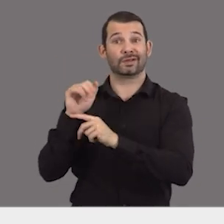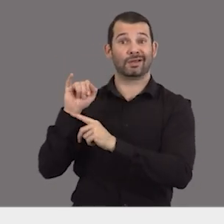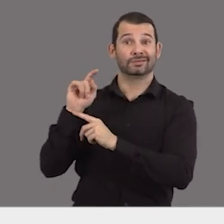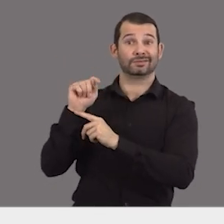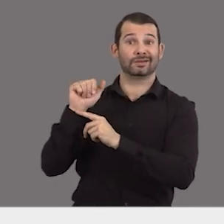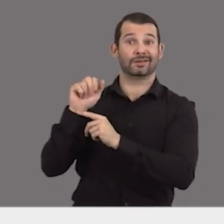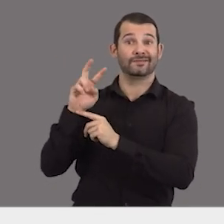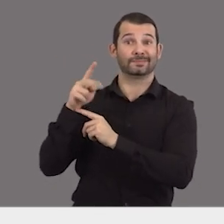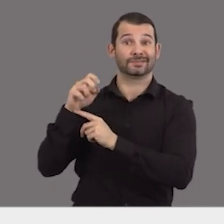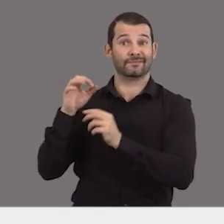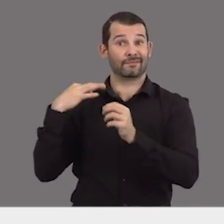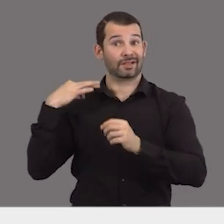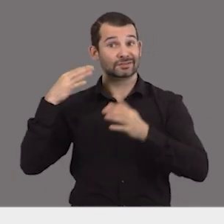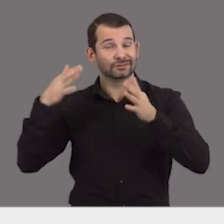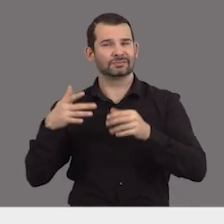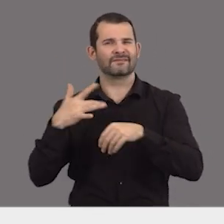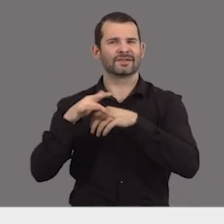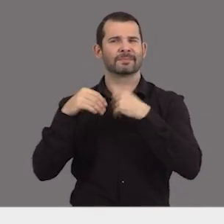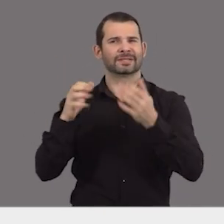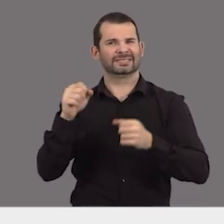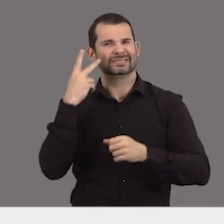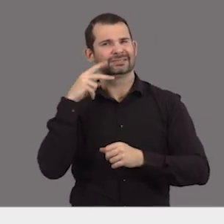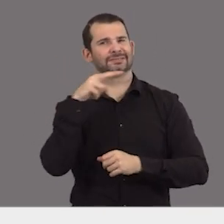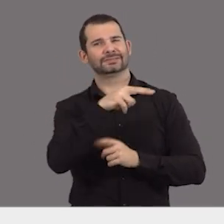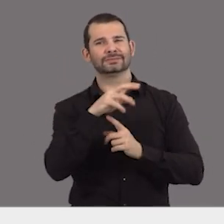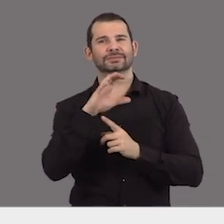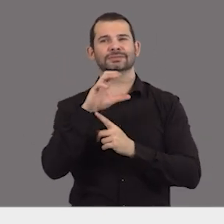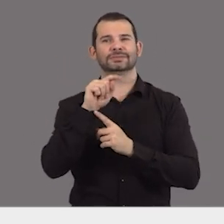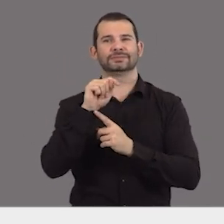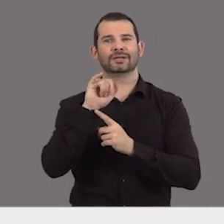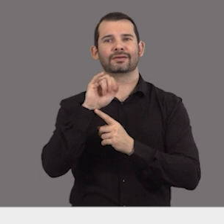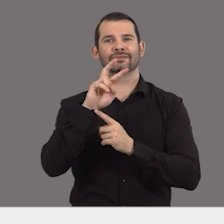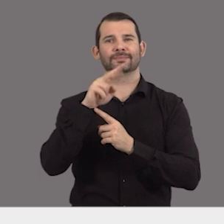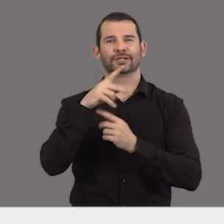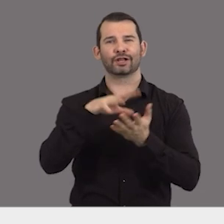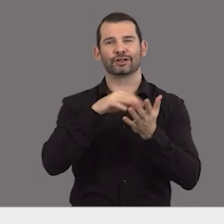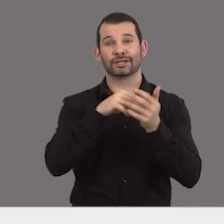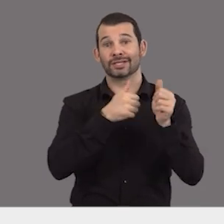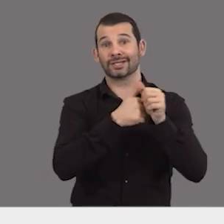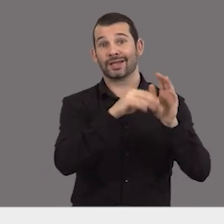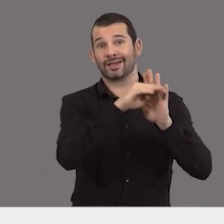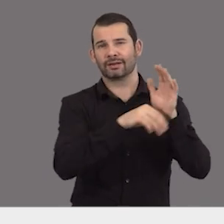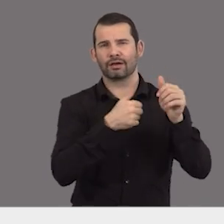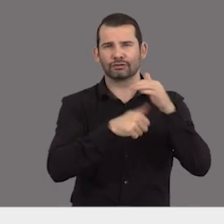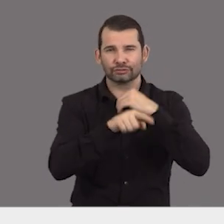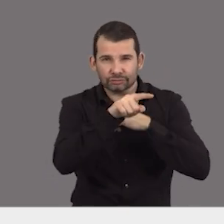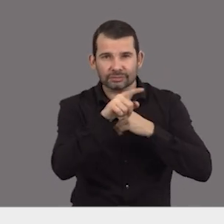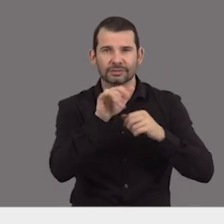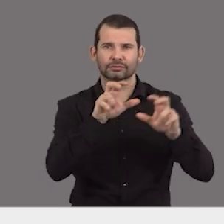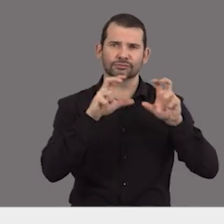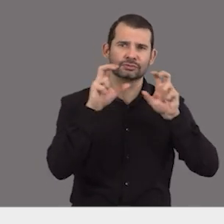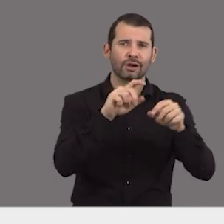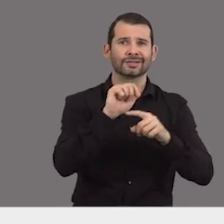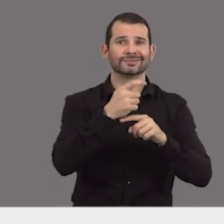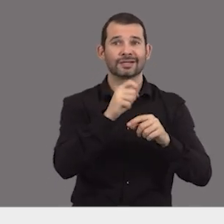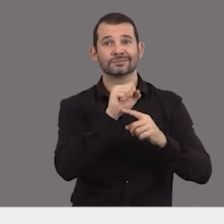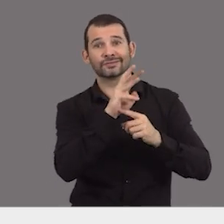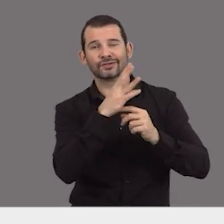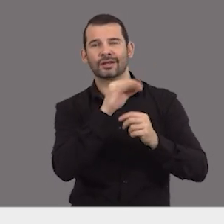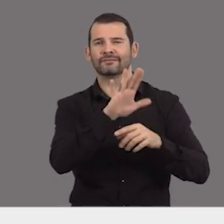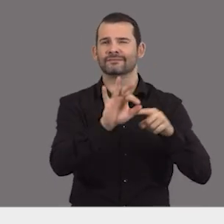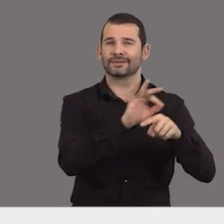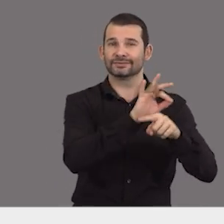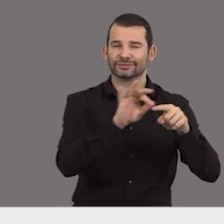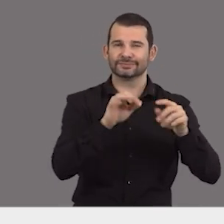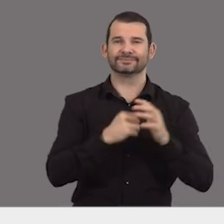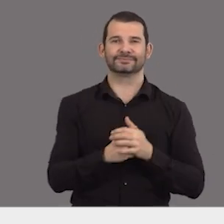by ITAVP volunteers are available in the CVITP Learning Guide under Installing the Tax Software and